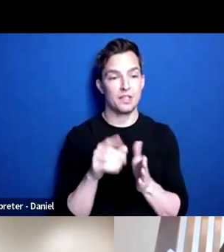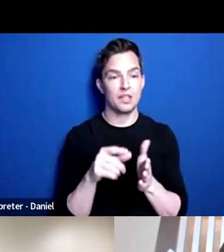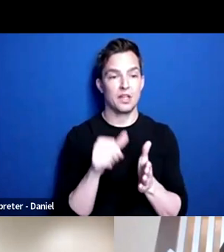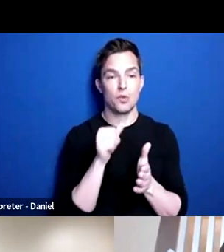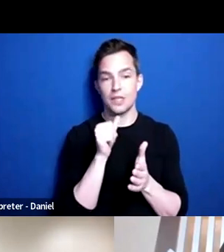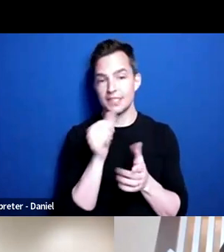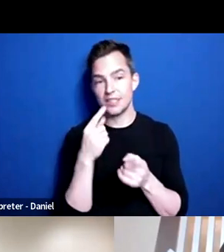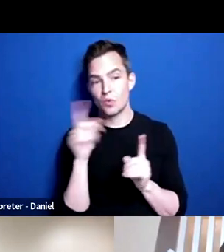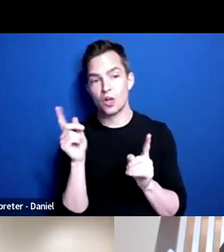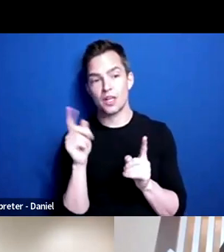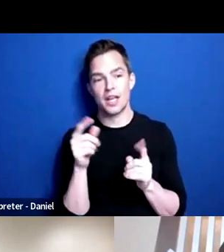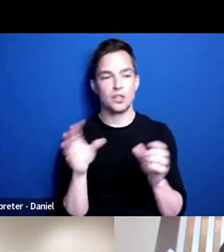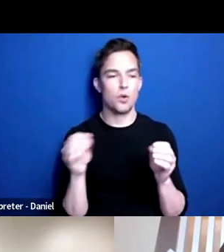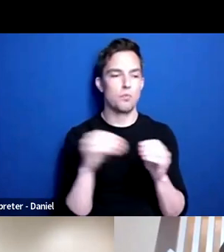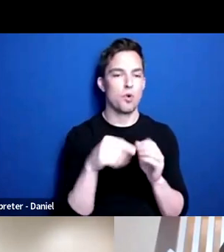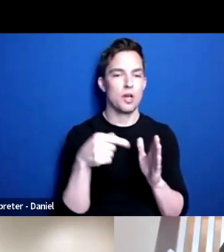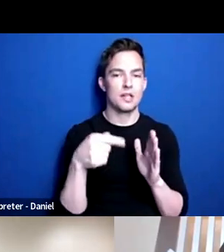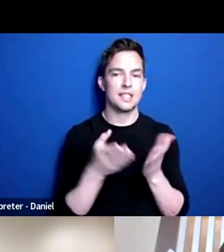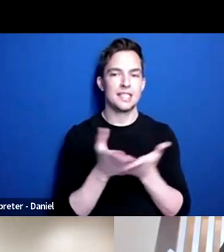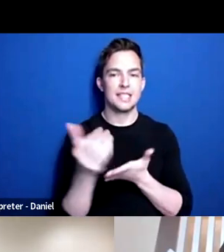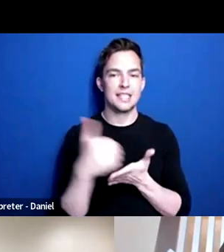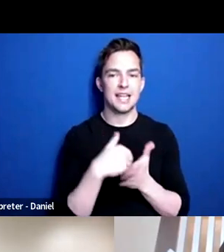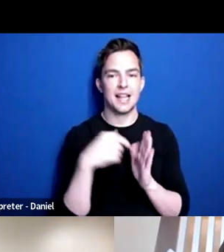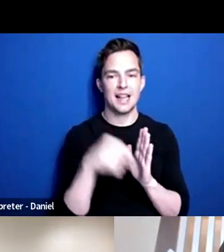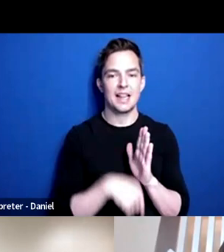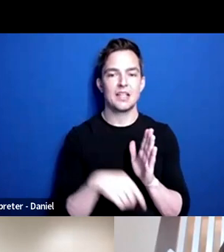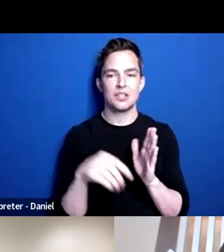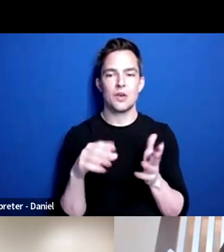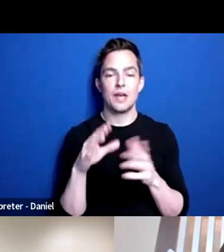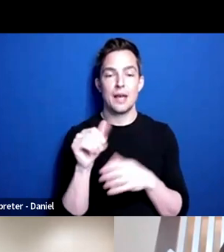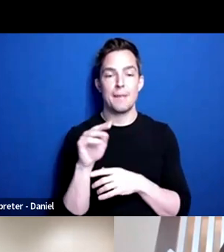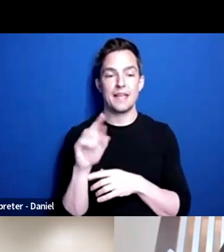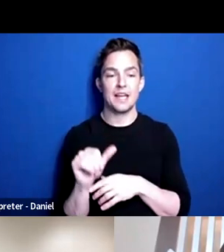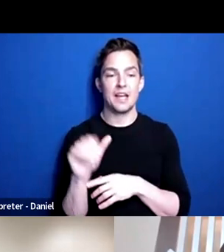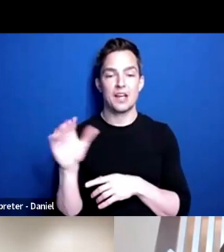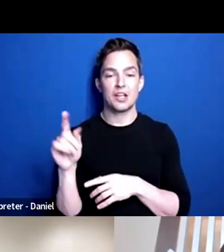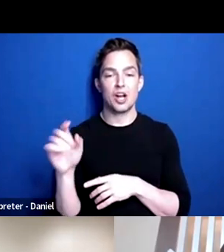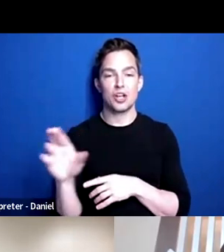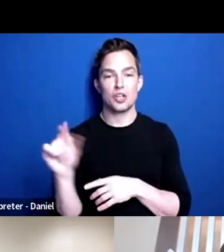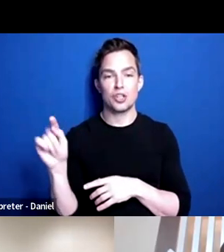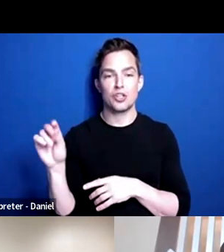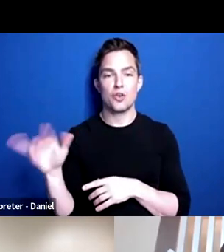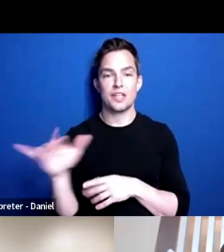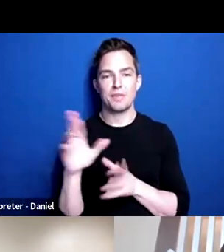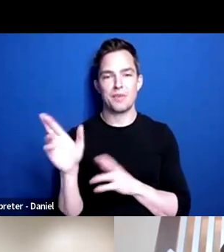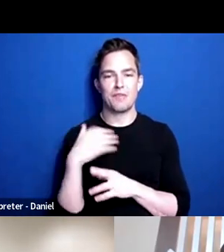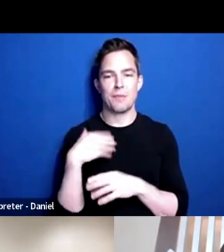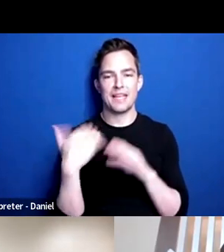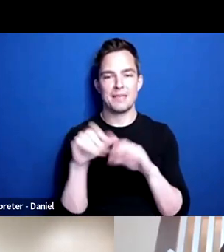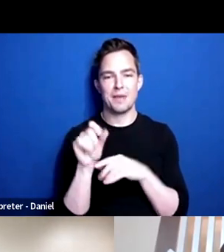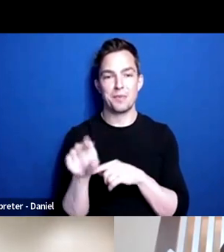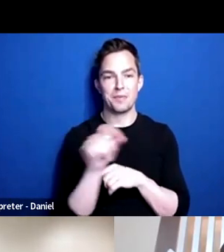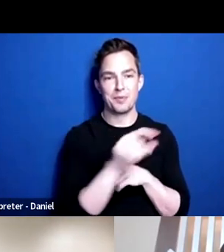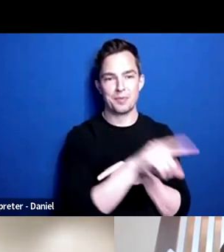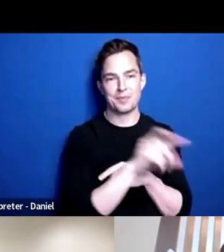more detail. So that's something that's already swirling in my mind. So Amanda, Carter, and Tony, be ready for my email when I'll be like,